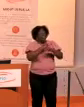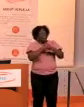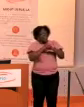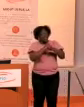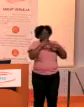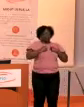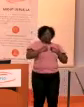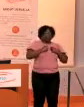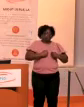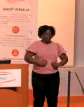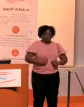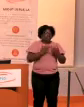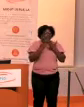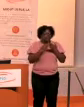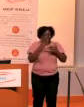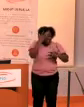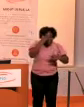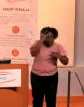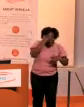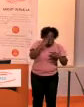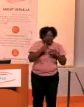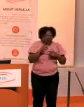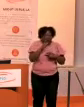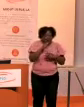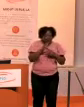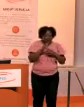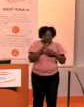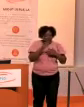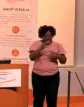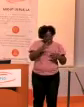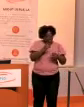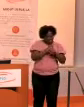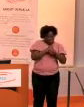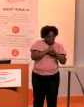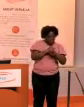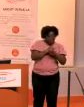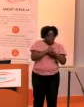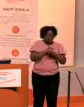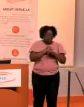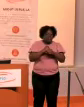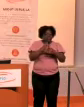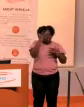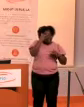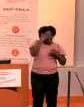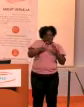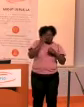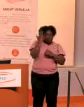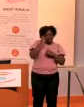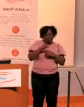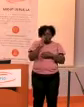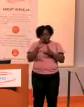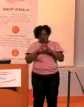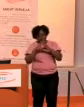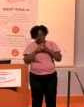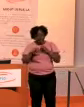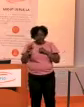to be driven by abnormal B cells. And here's the results, as you saw also earlier, that the responses